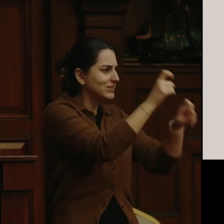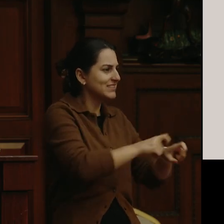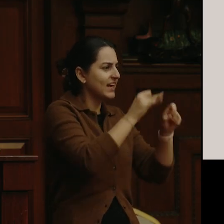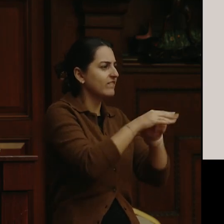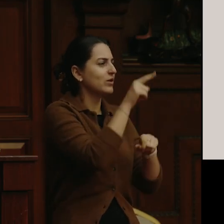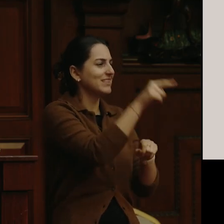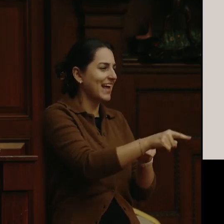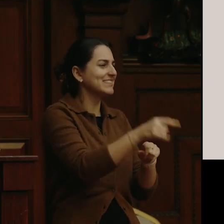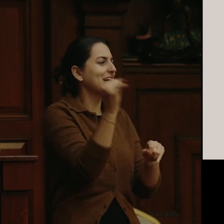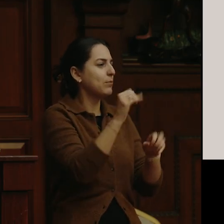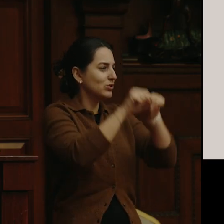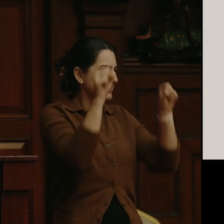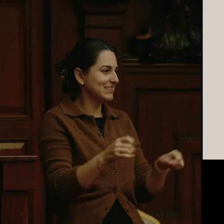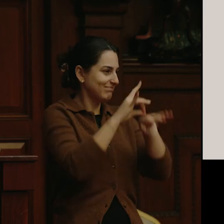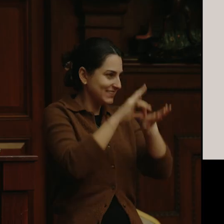autoimmune rheumatic diseases.